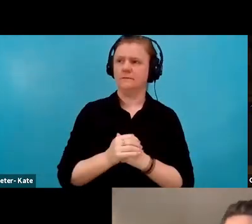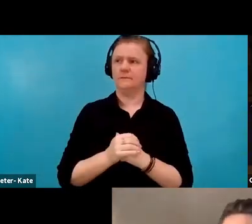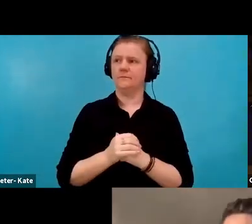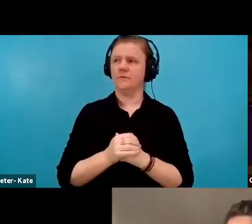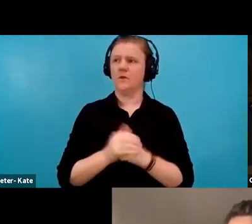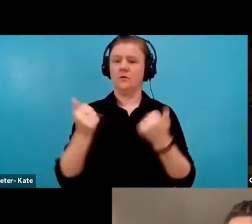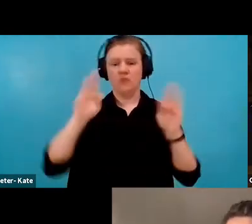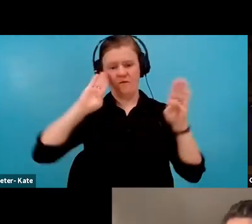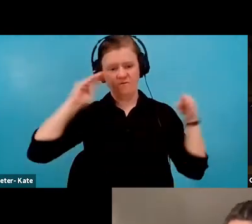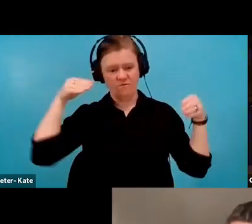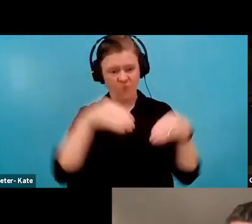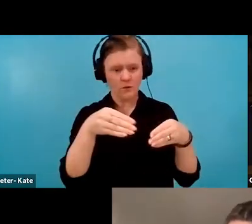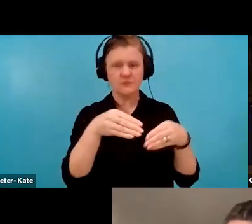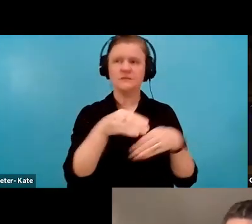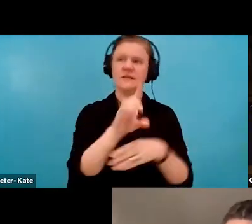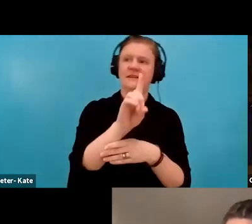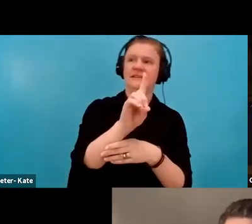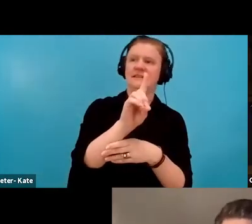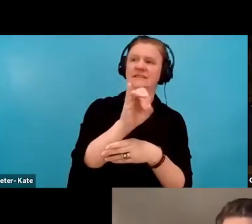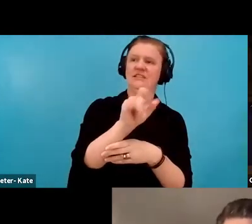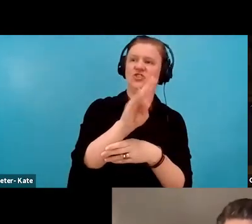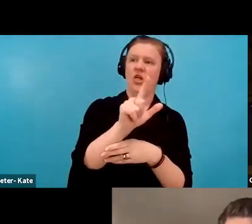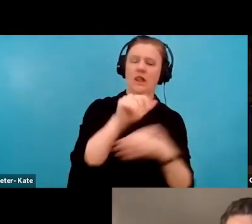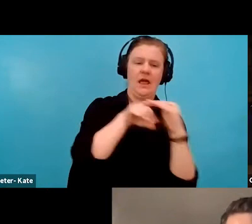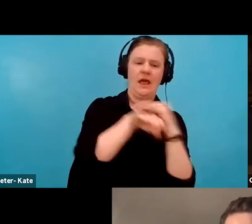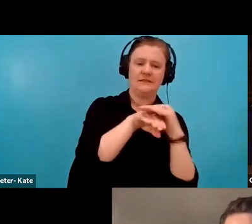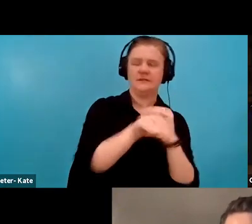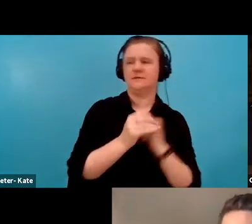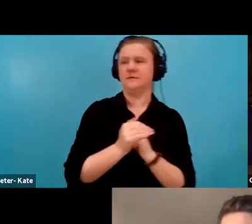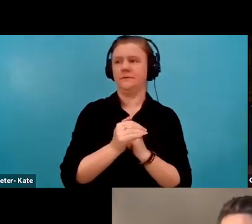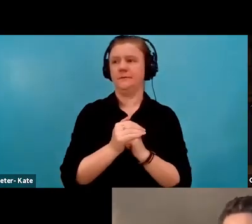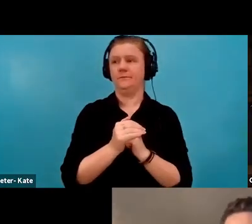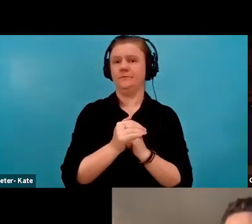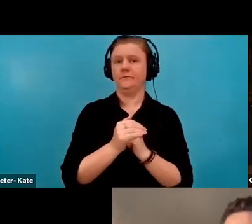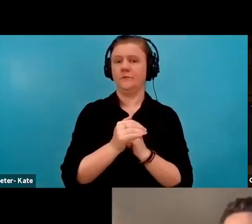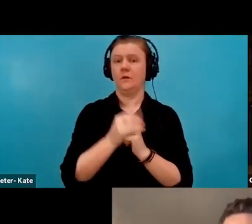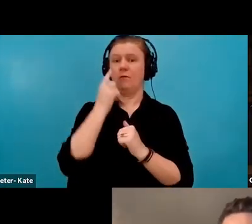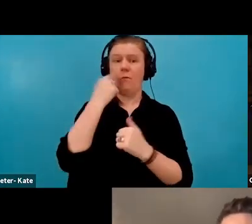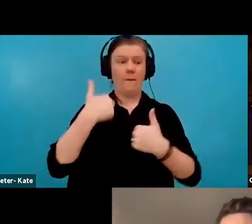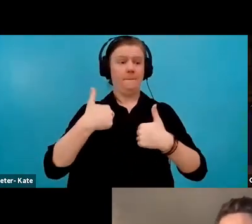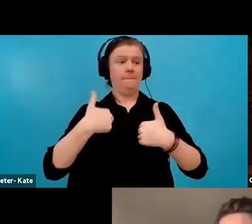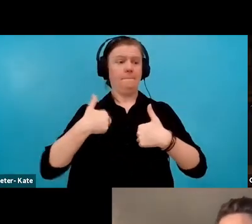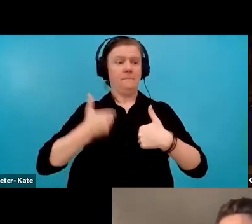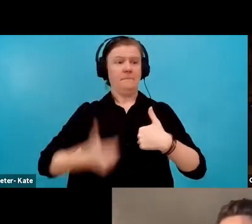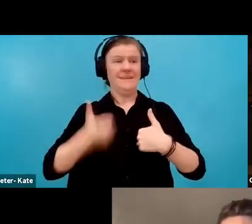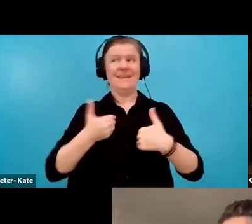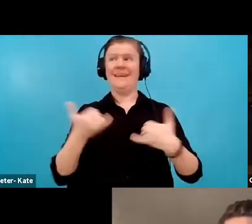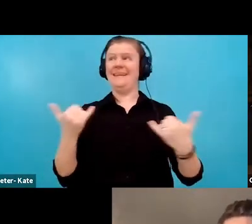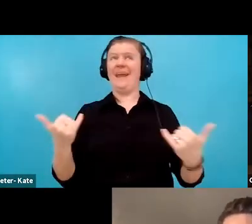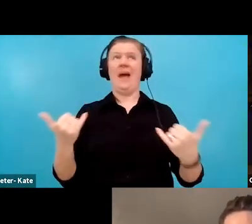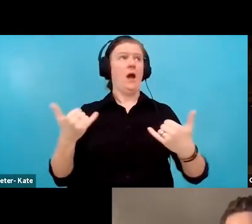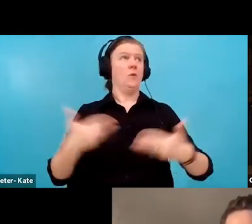for people with disabilities. The irony is not lost on me or us that given the current state